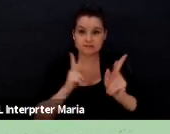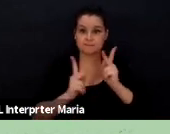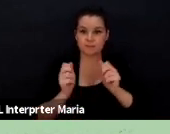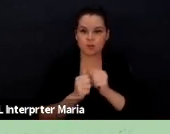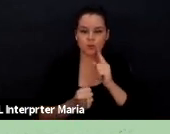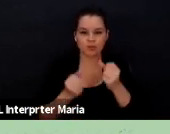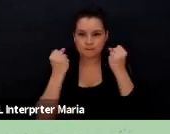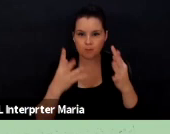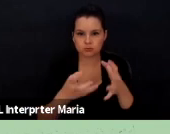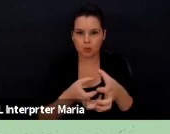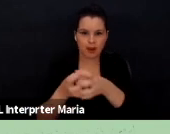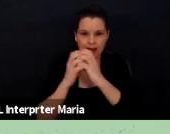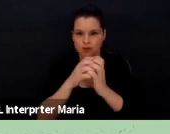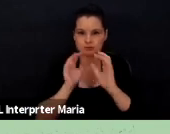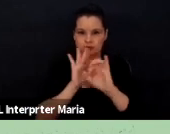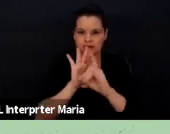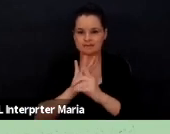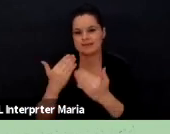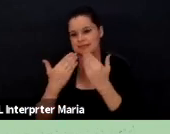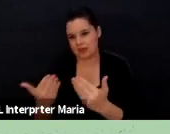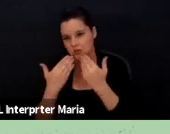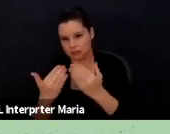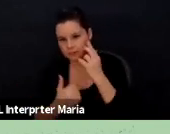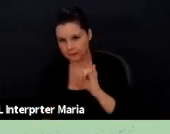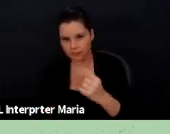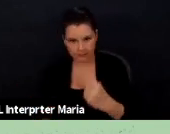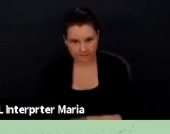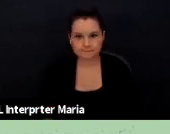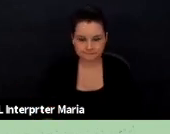intersecting identities. Thank you, Michael, for that.